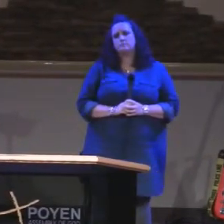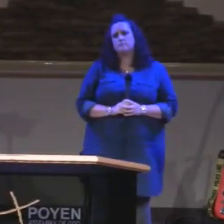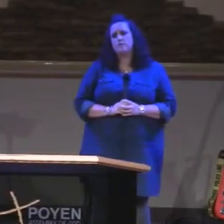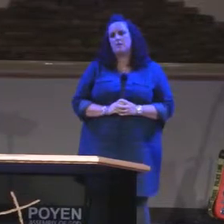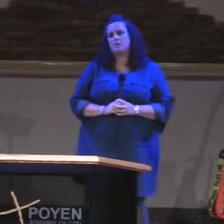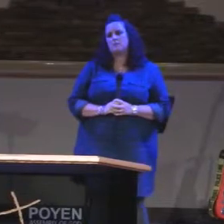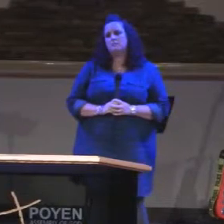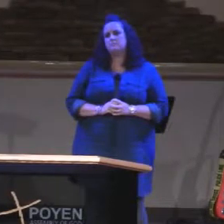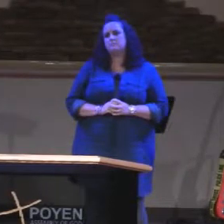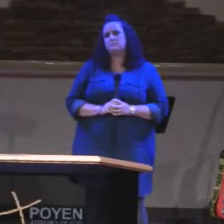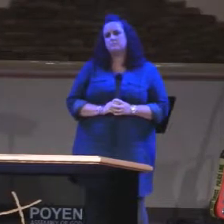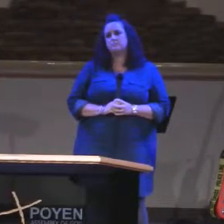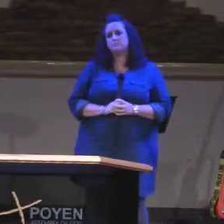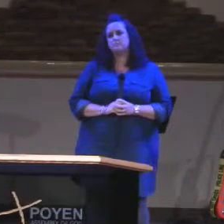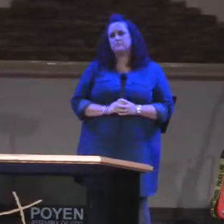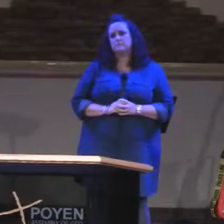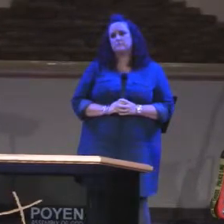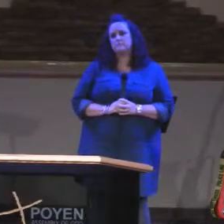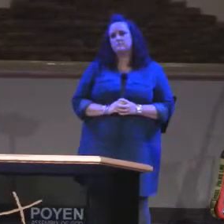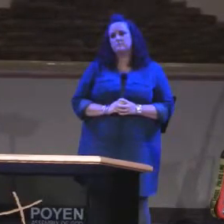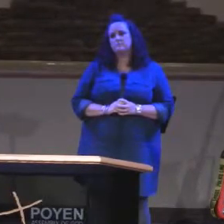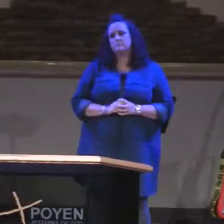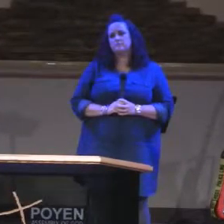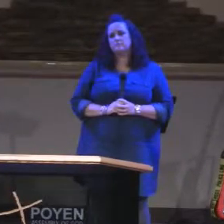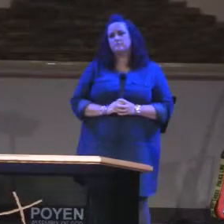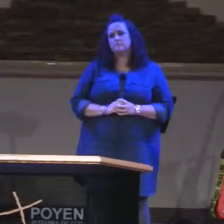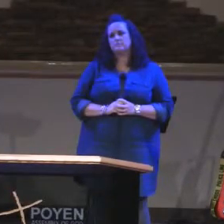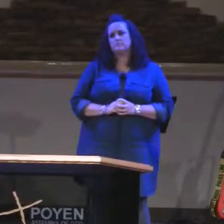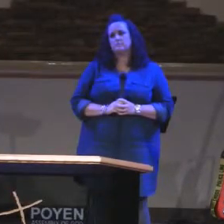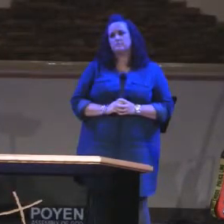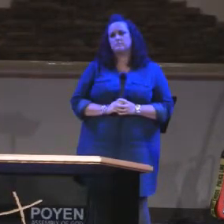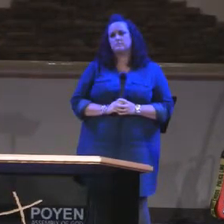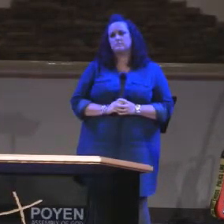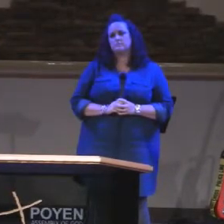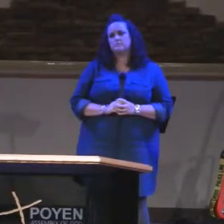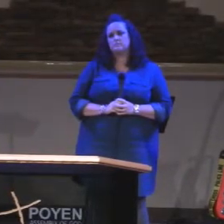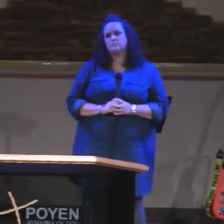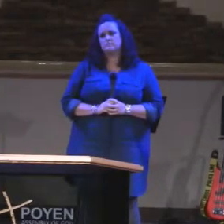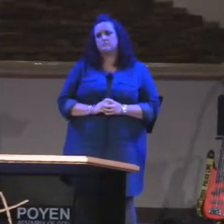one of two things is going on. Either you really believe you're perfect, or two,